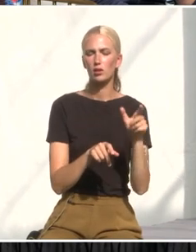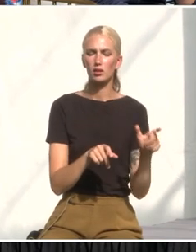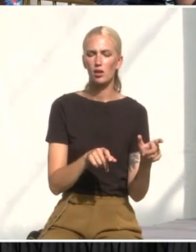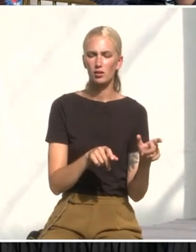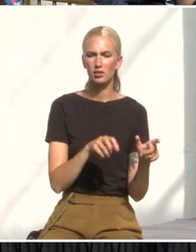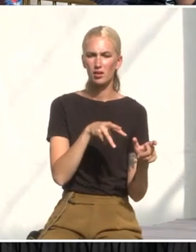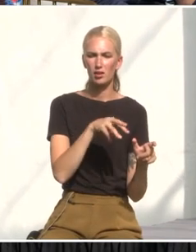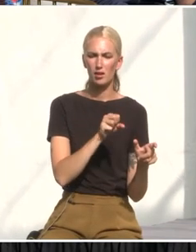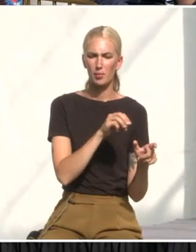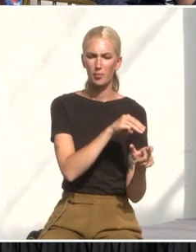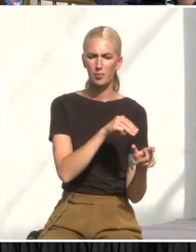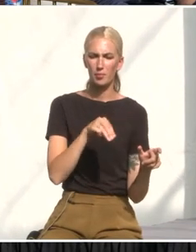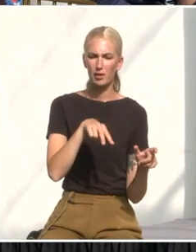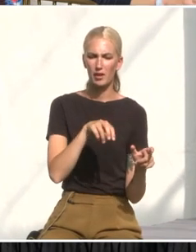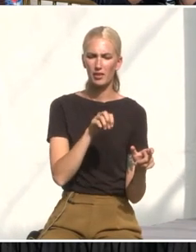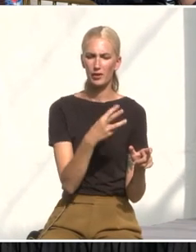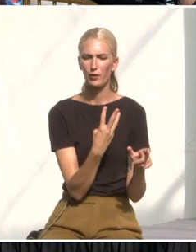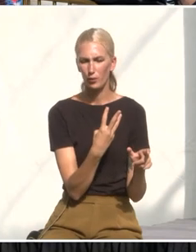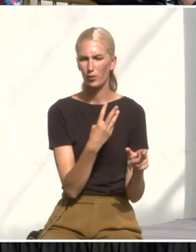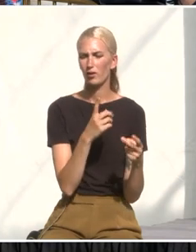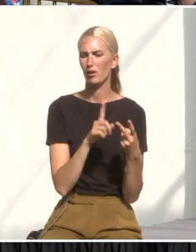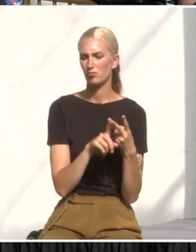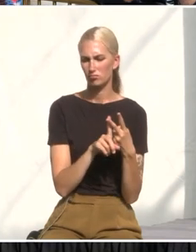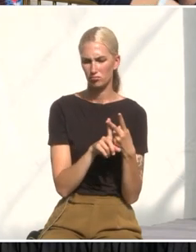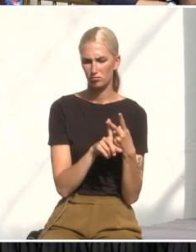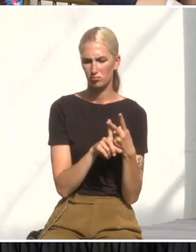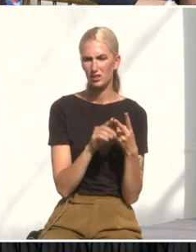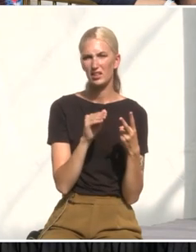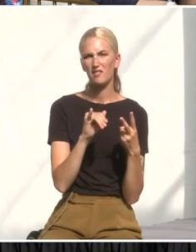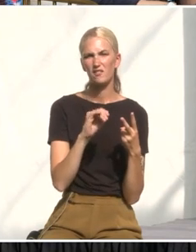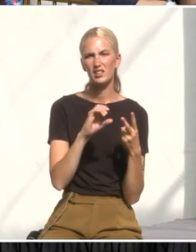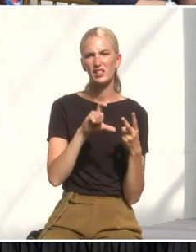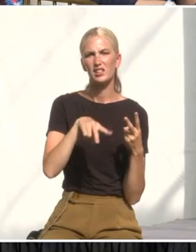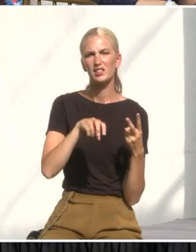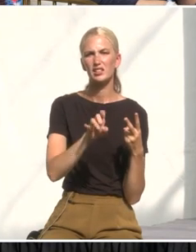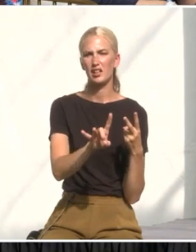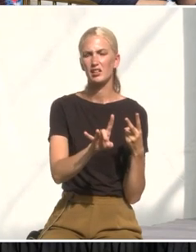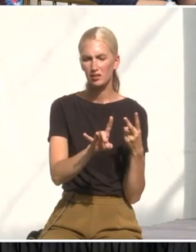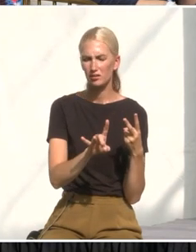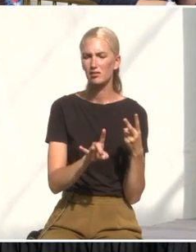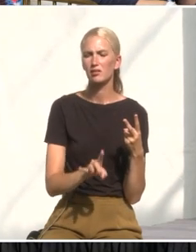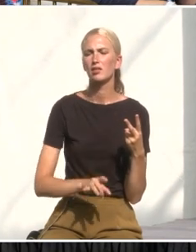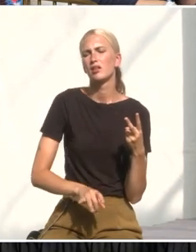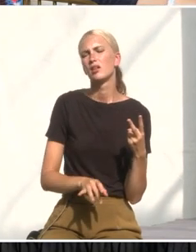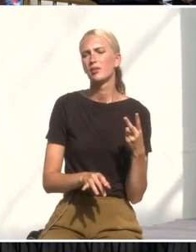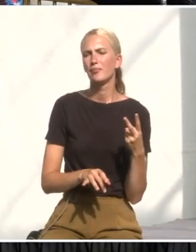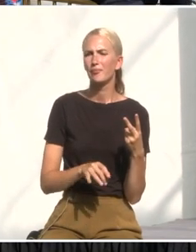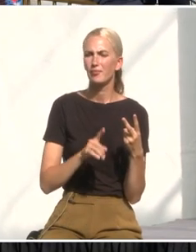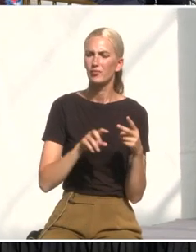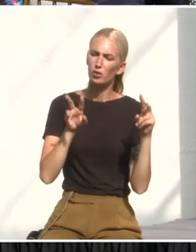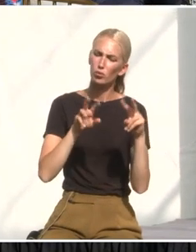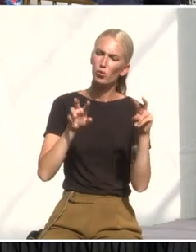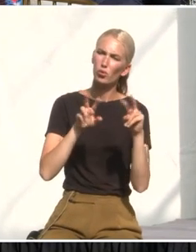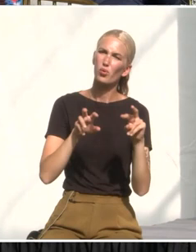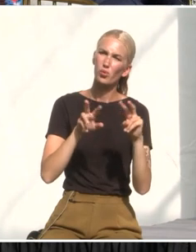Matthew Oransky and Fisher. Oransky and Fisher, and they did a meta study